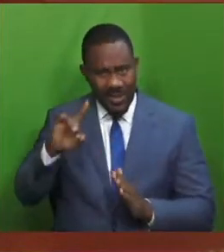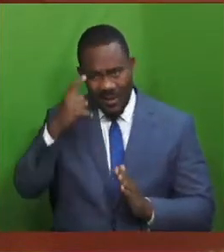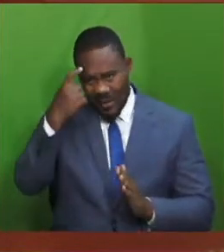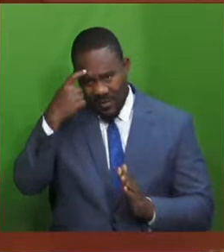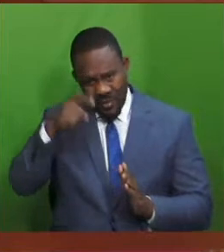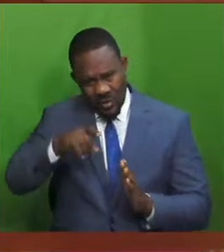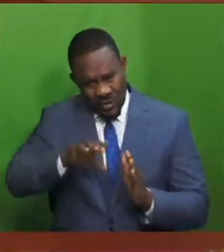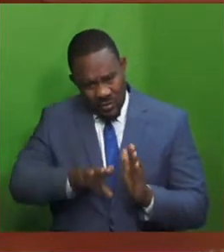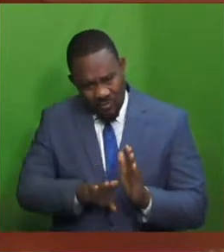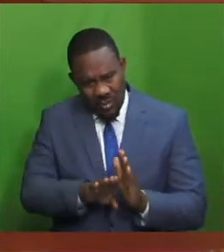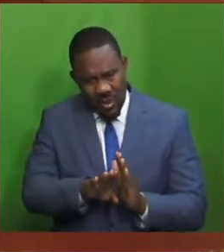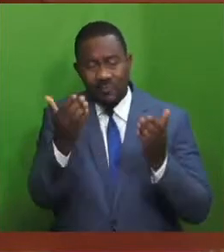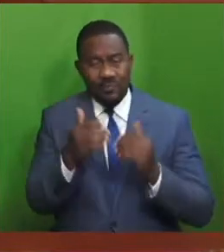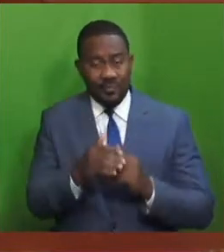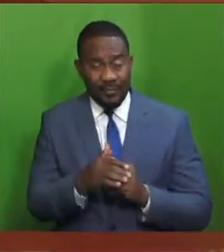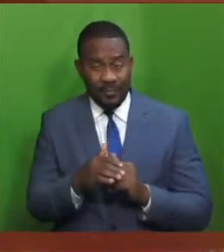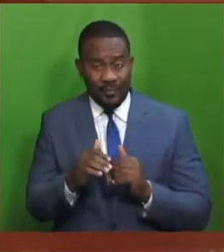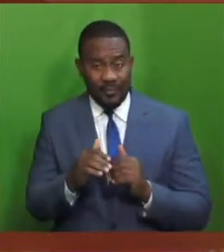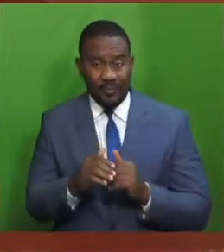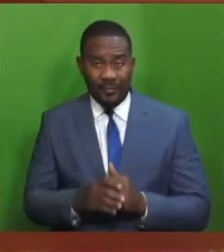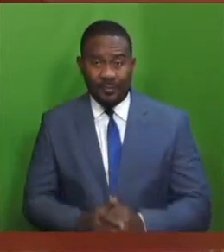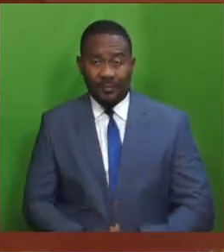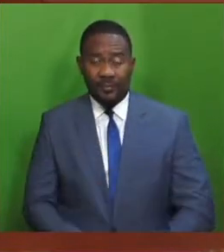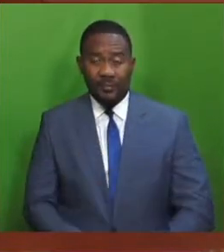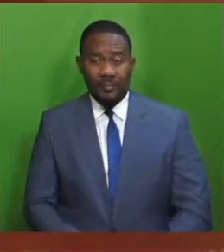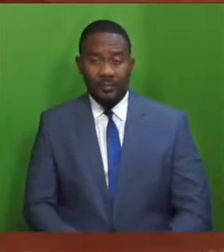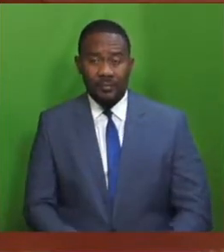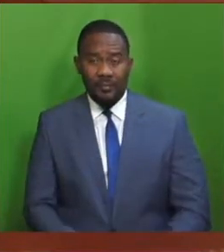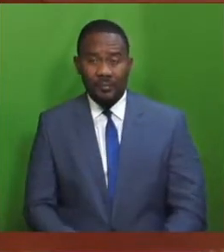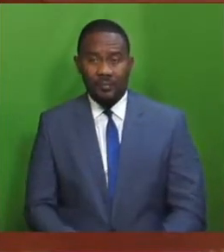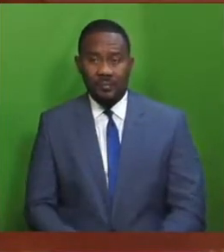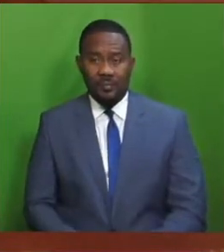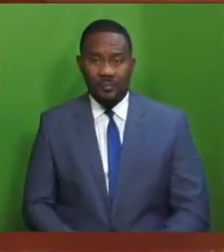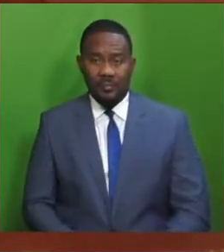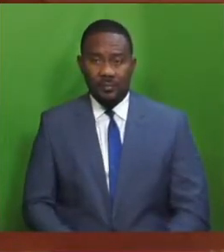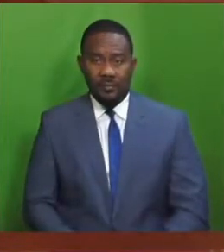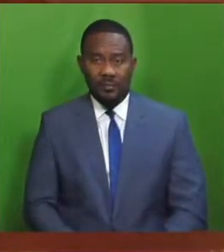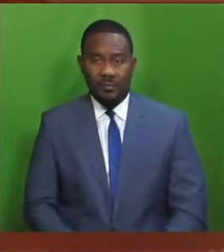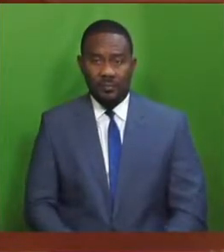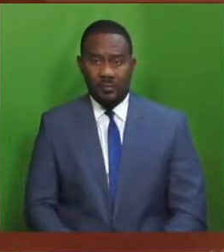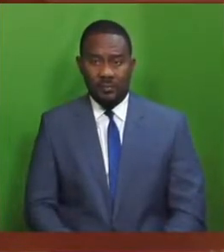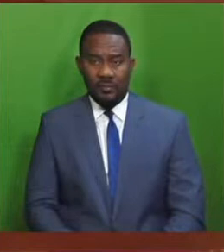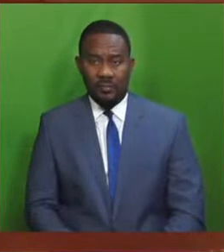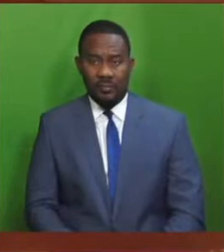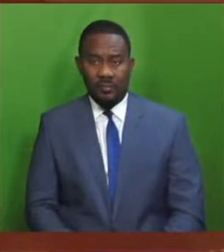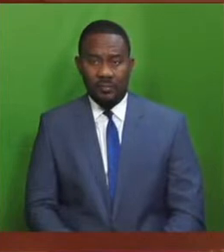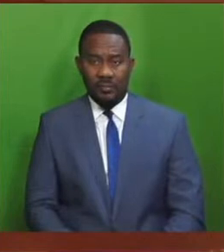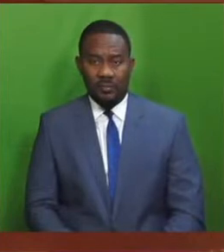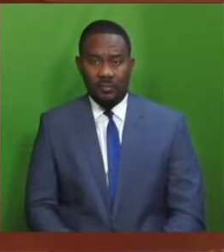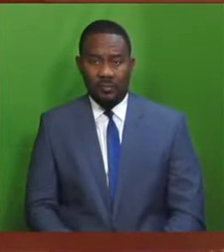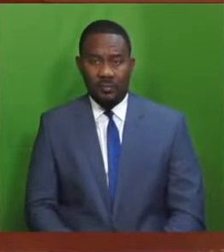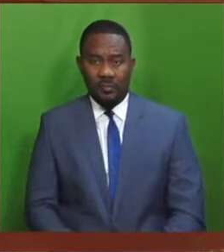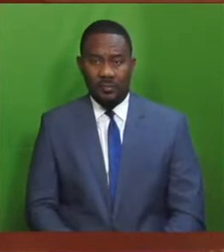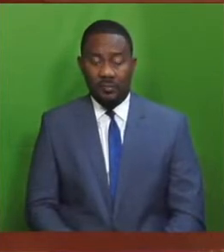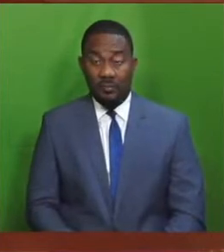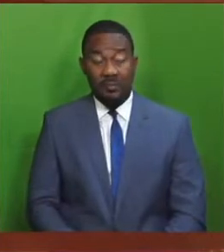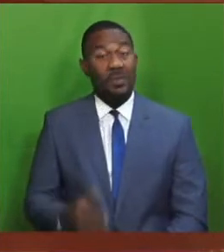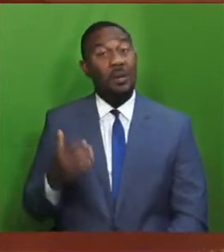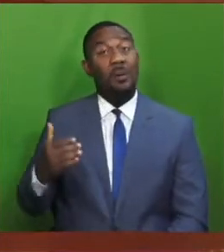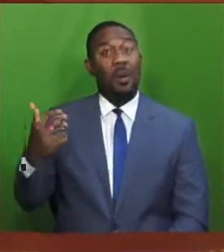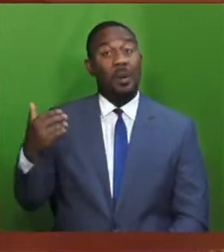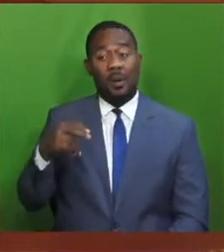its opportunities through opportunities. And Mr. Speaker, unlike the NDC Mahama